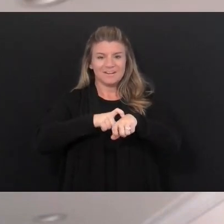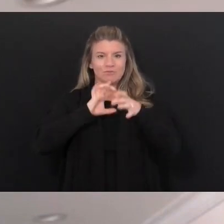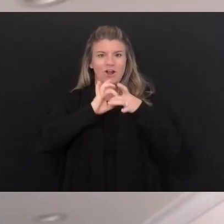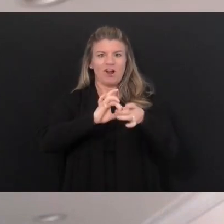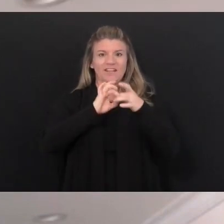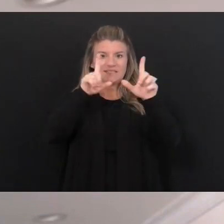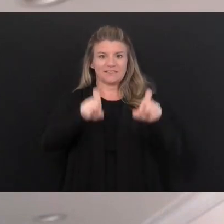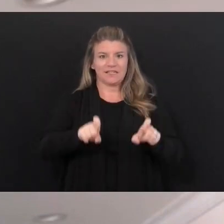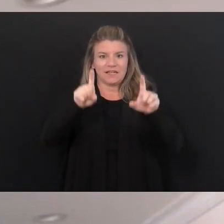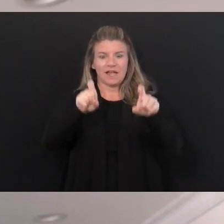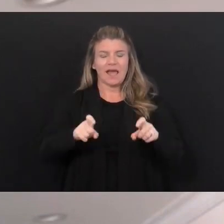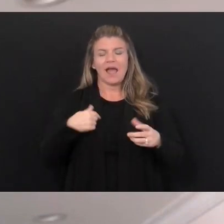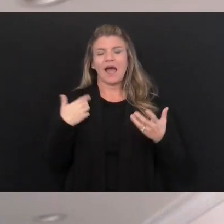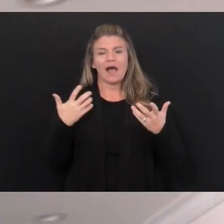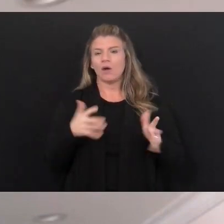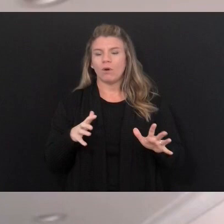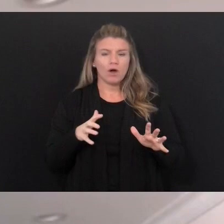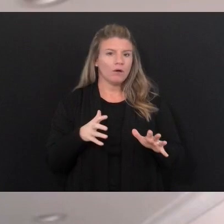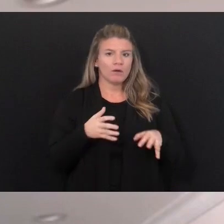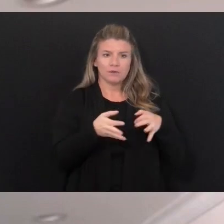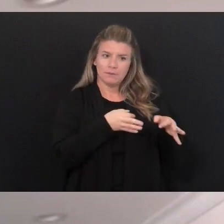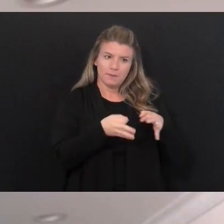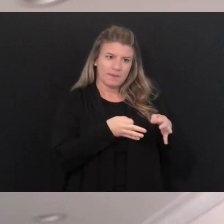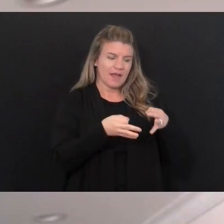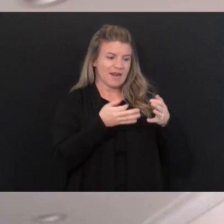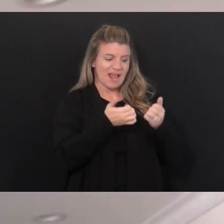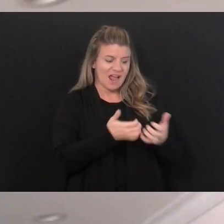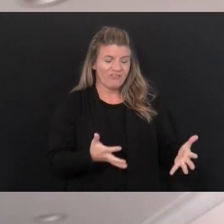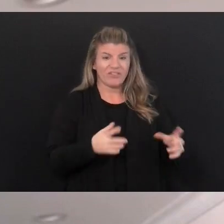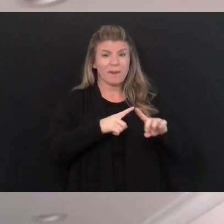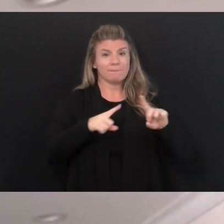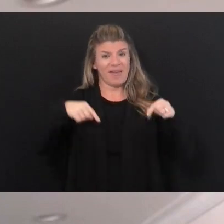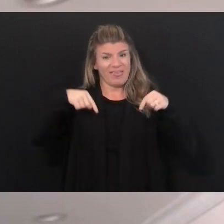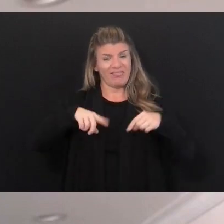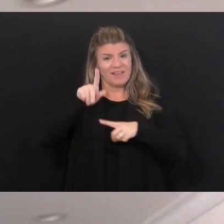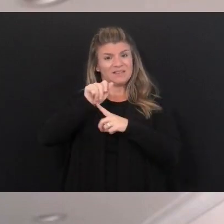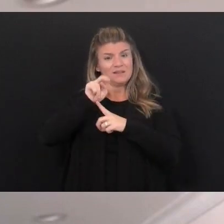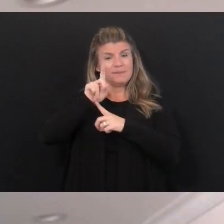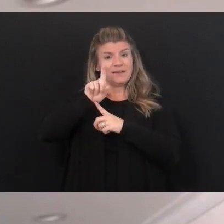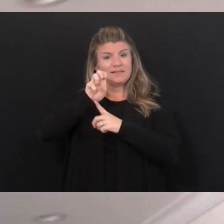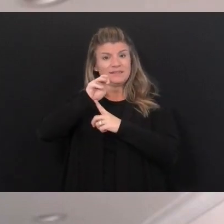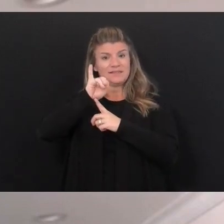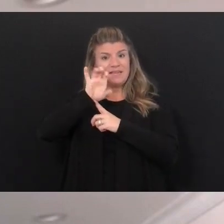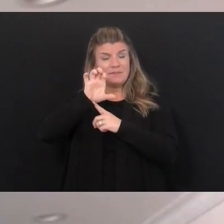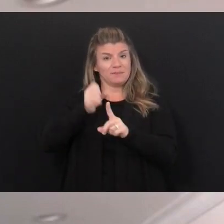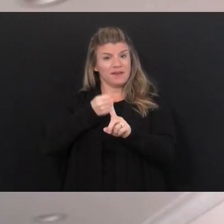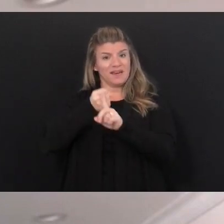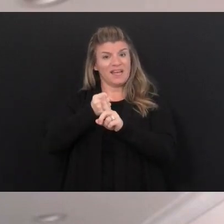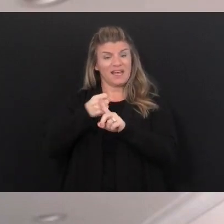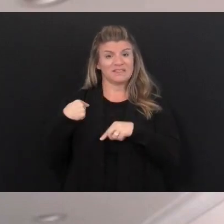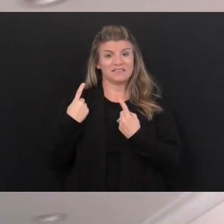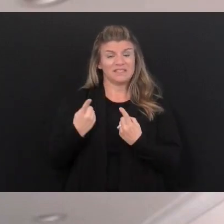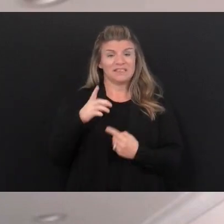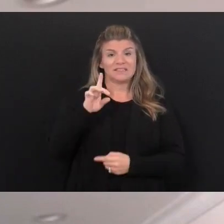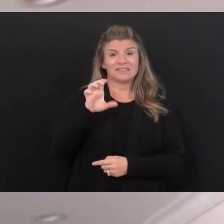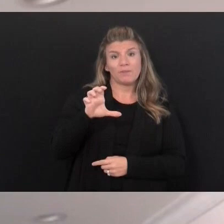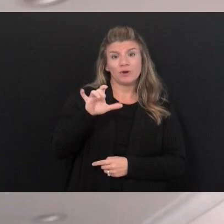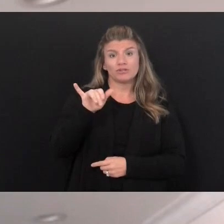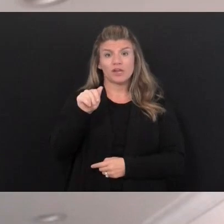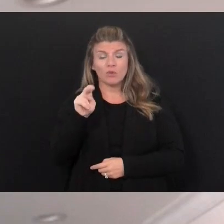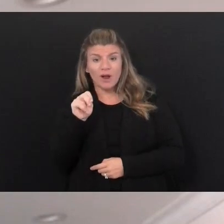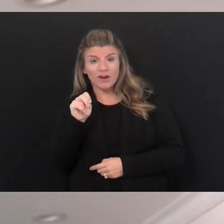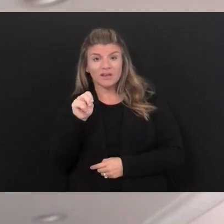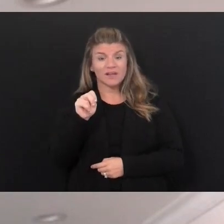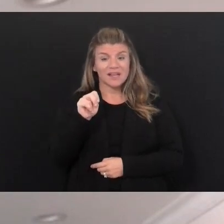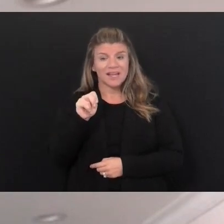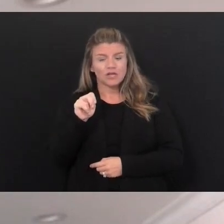through the gory details, but we've only been in this pandemic since, December, January. And